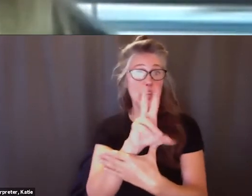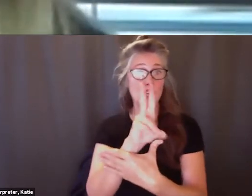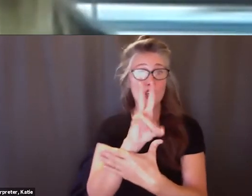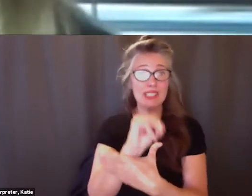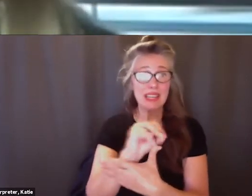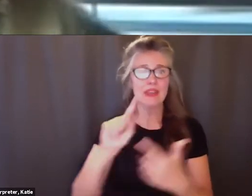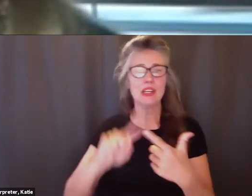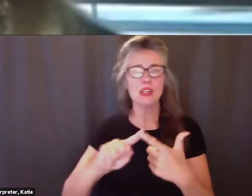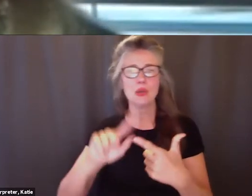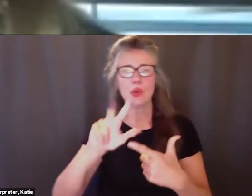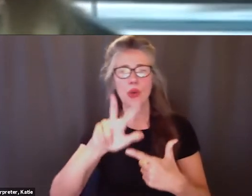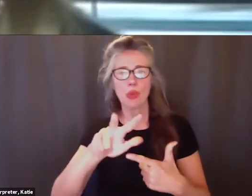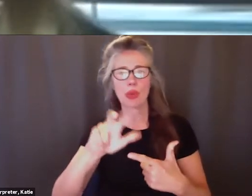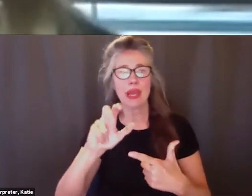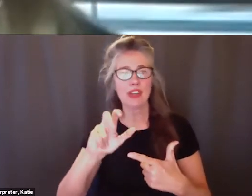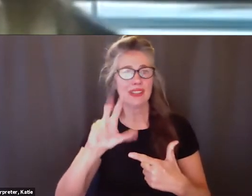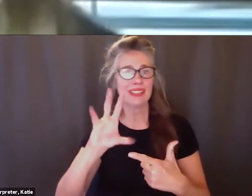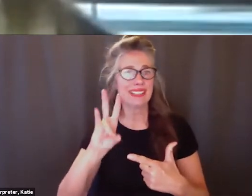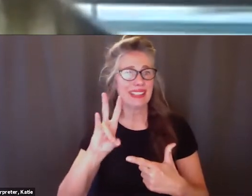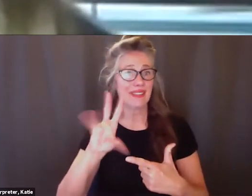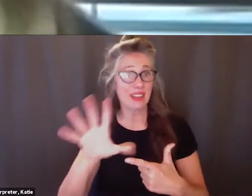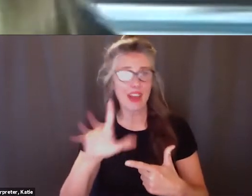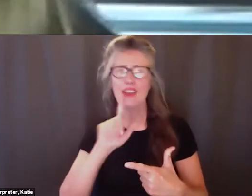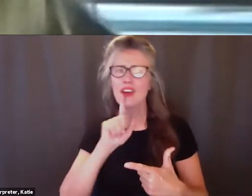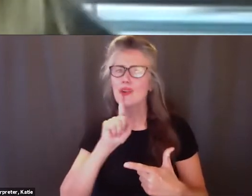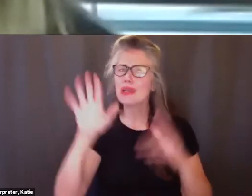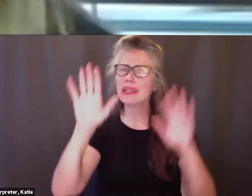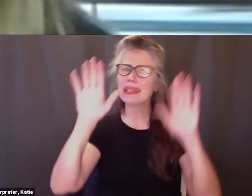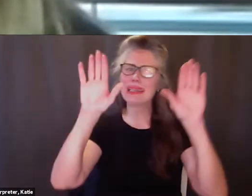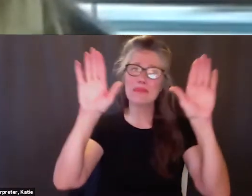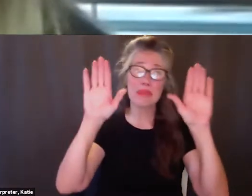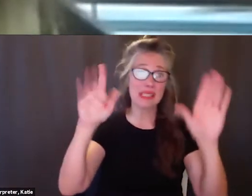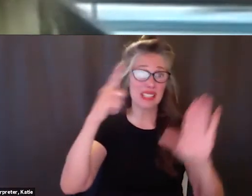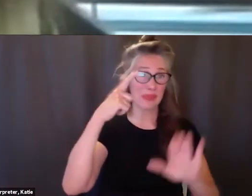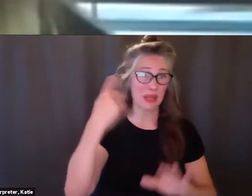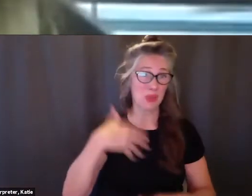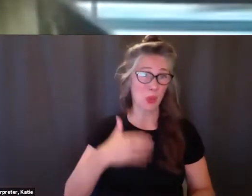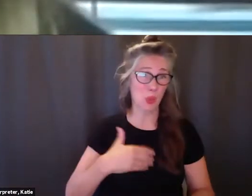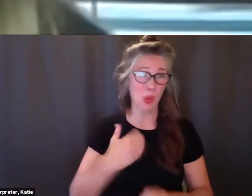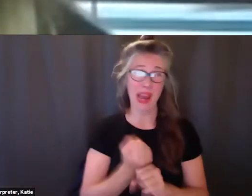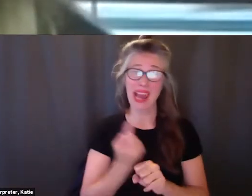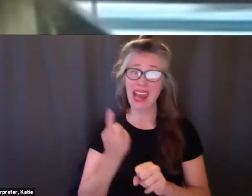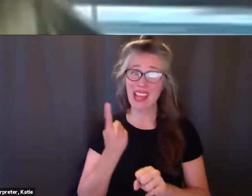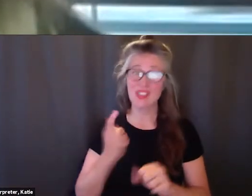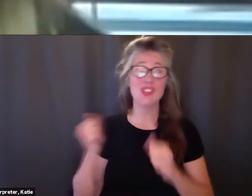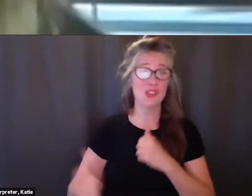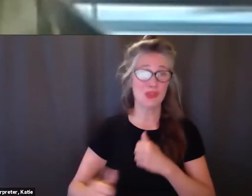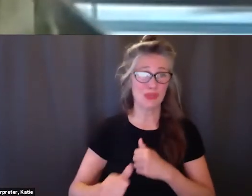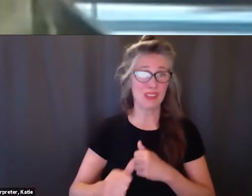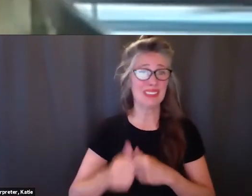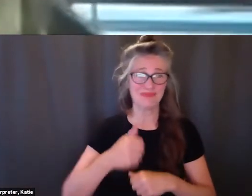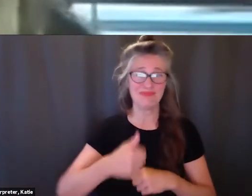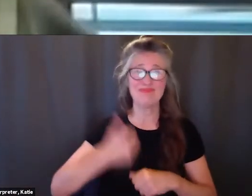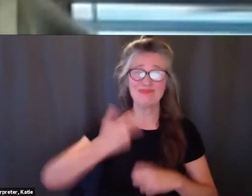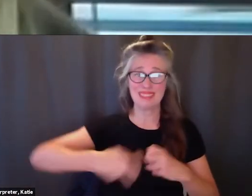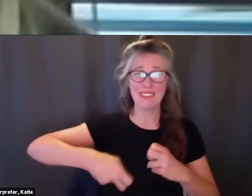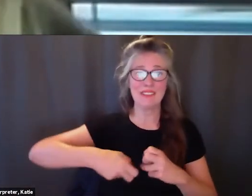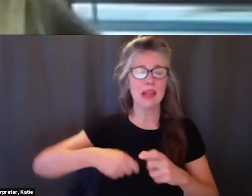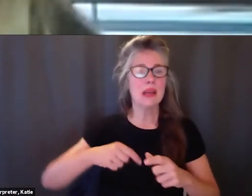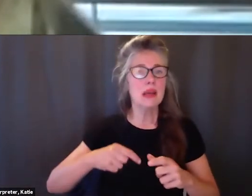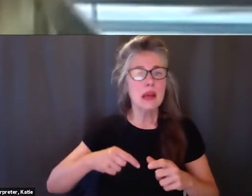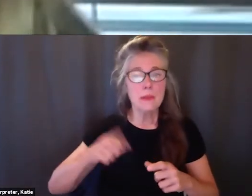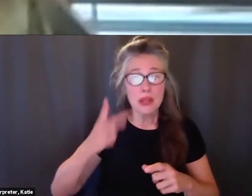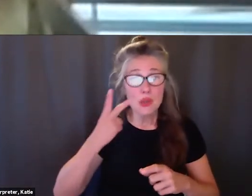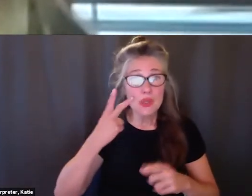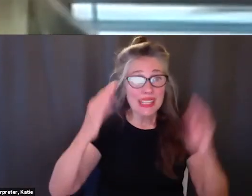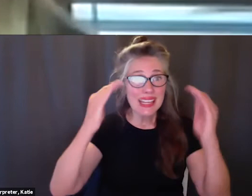we've had. So we were really happy about that. And we wanted to highlight also our amazing, if you can move to the